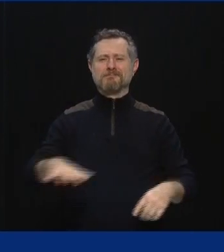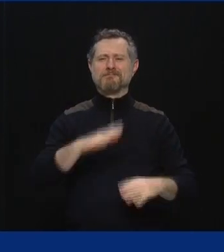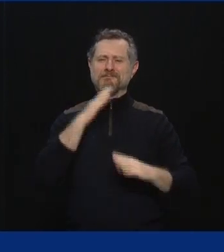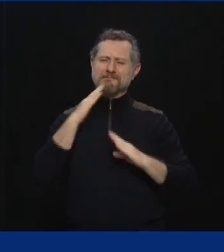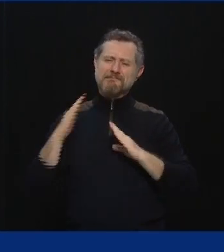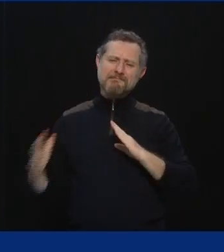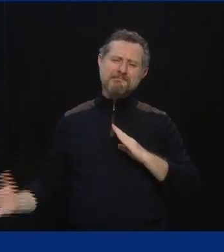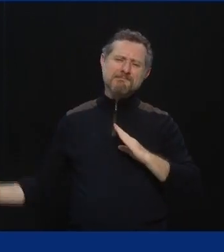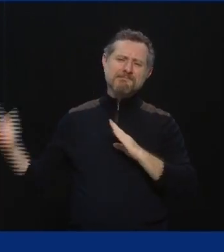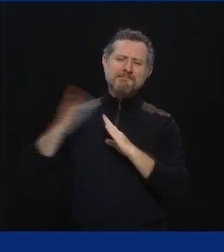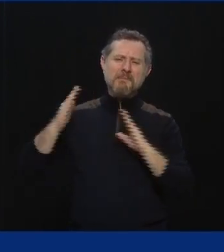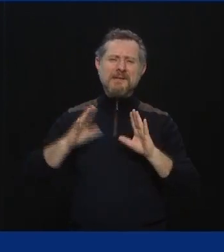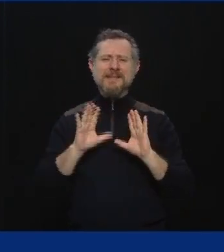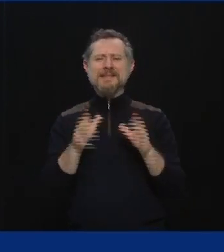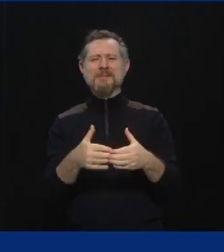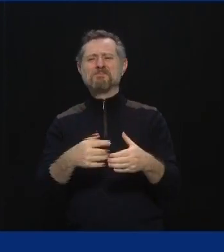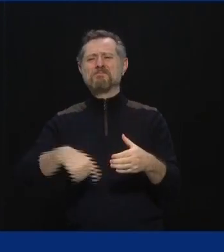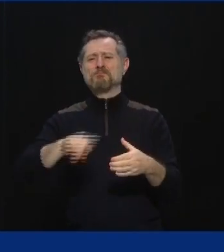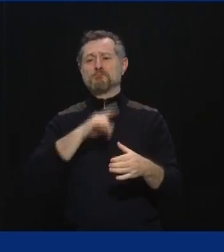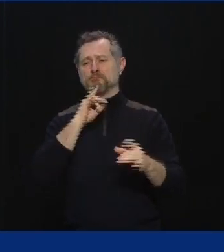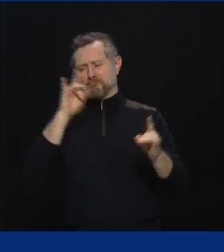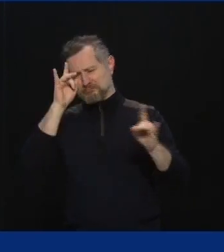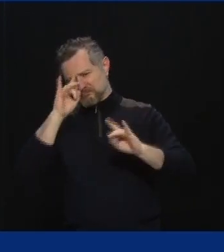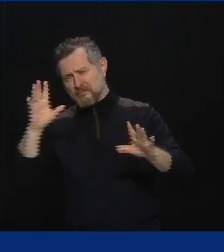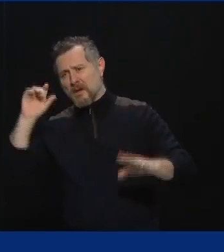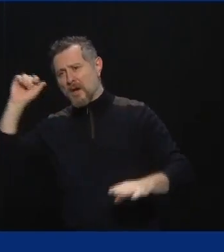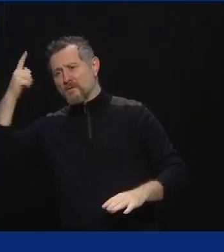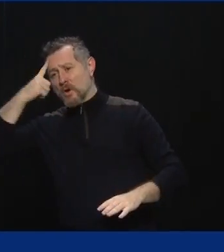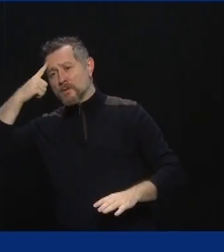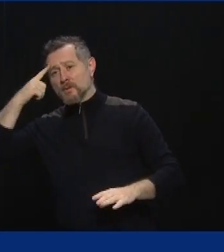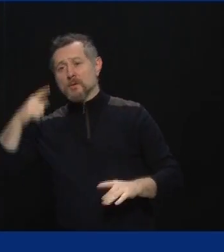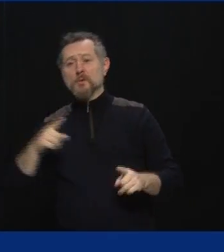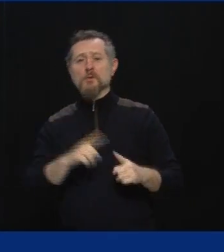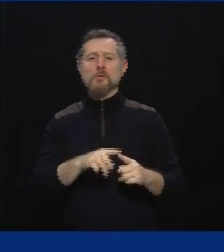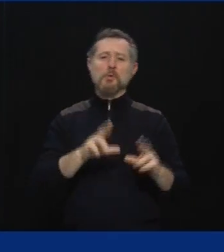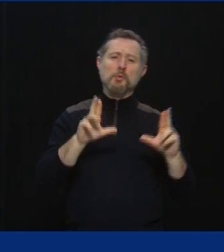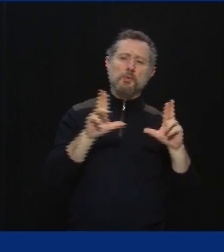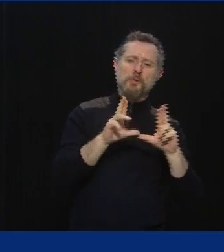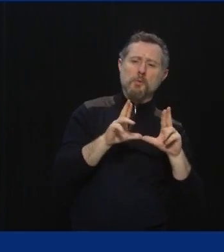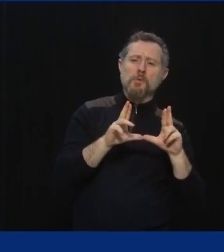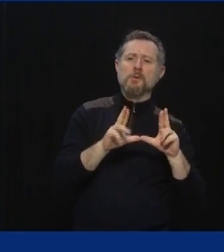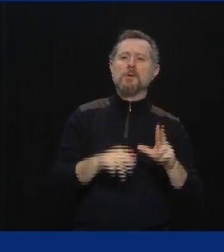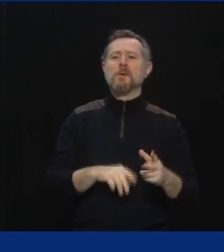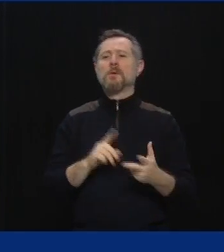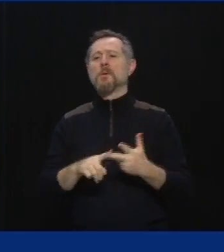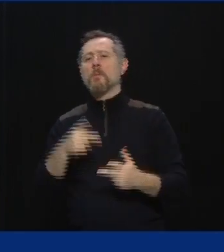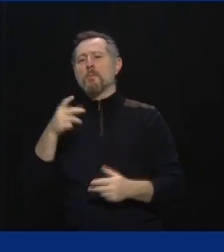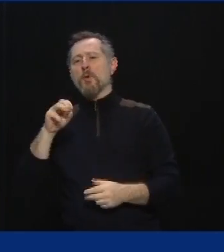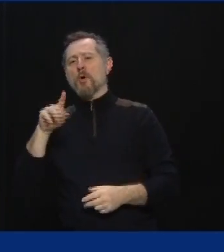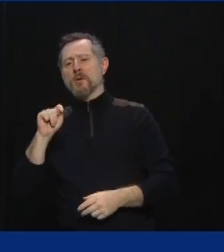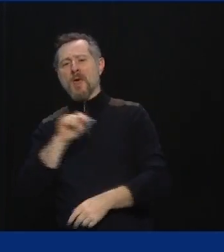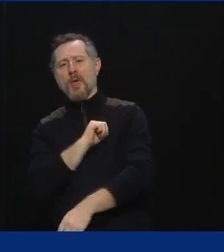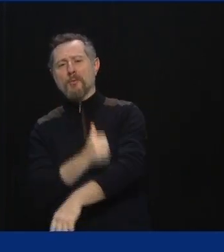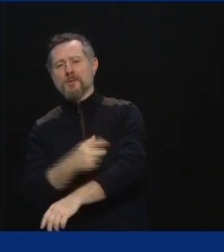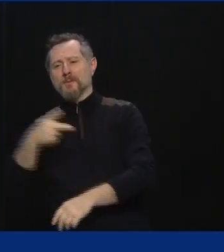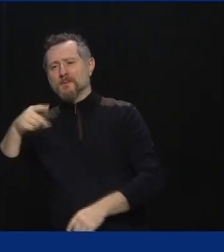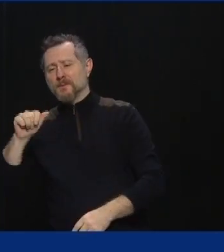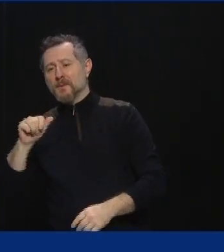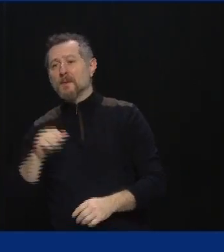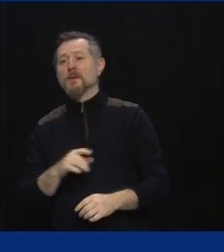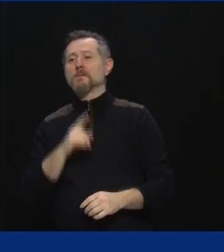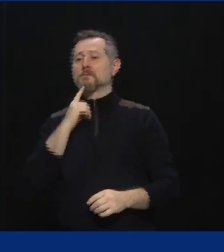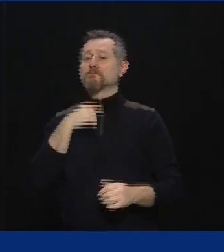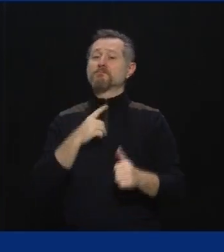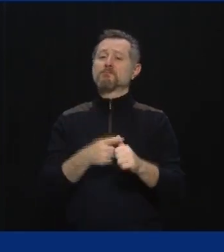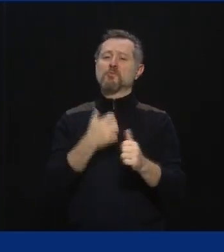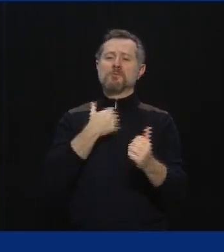that represents us first in government, in labor, and of course at the Port Authority. So first, I want to acknowledge Rick Cotton. I had a chance